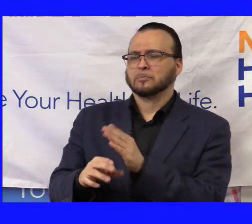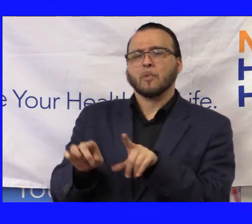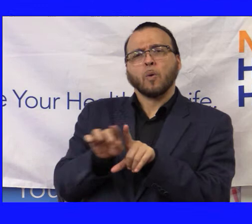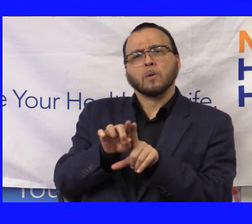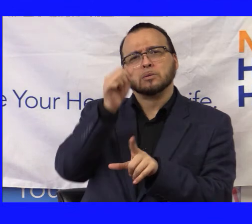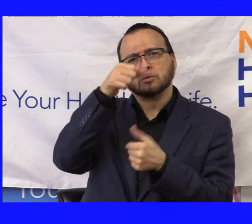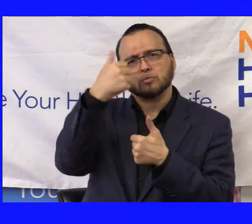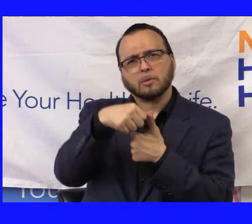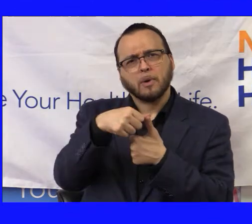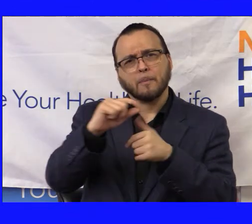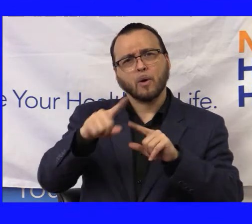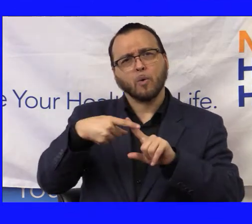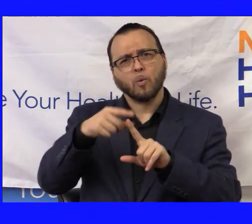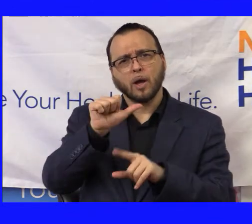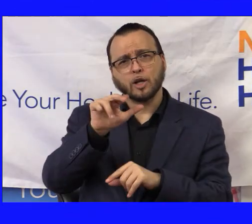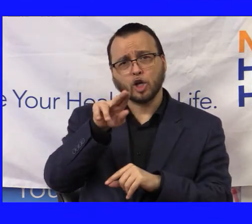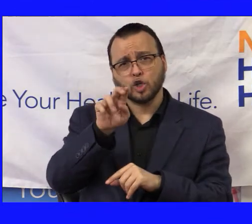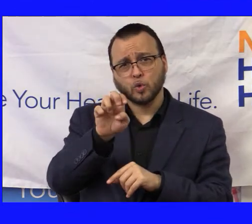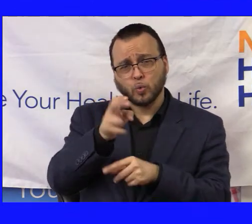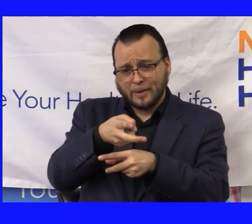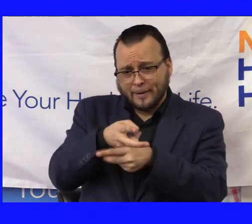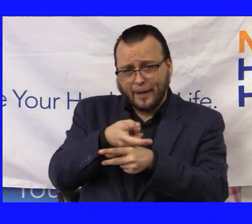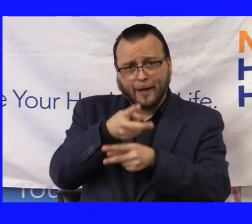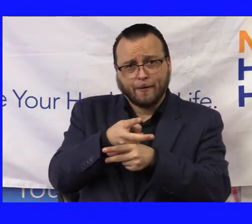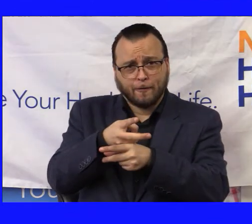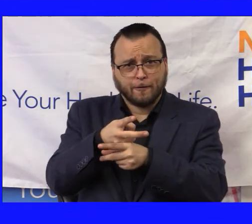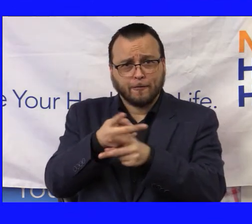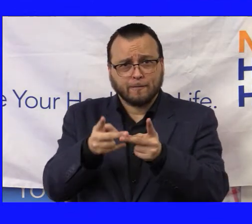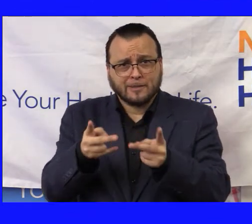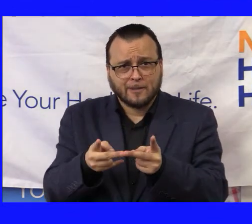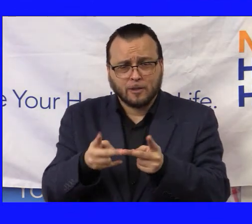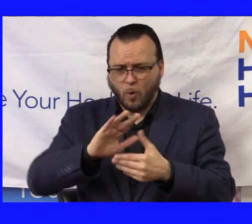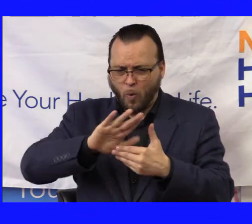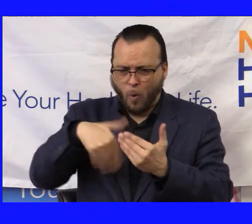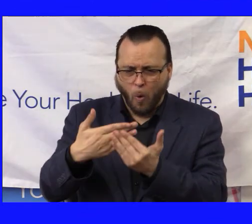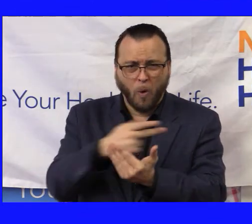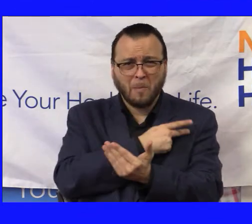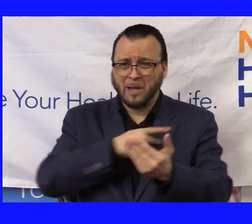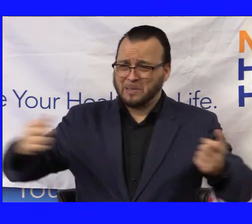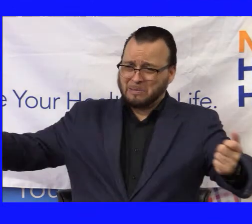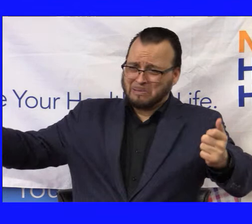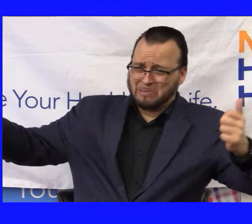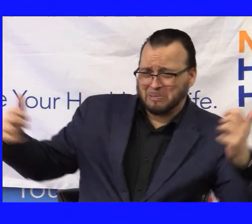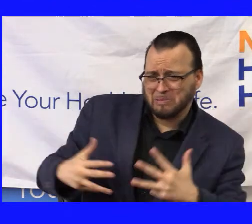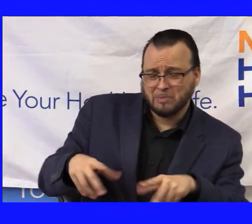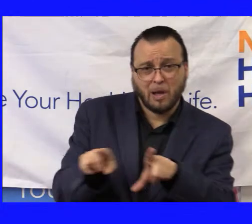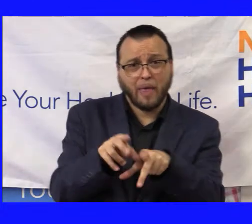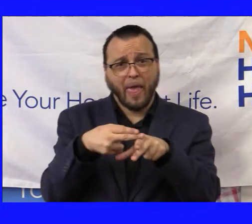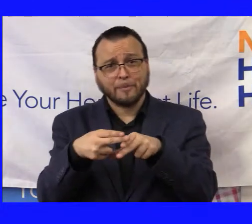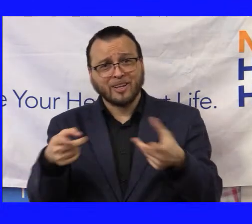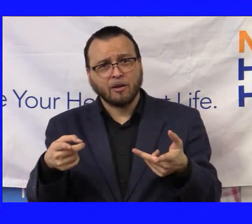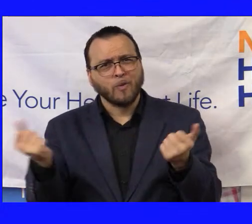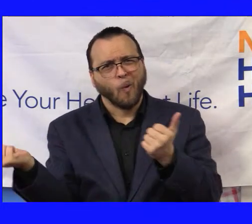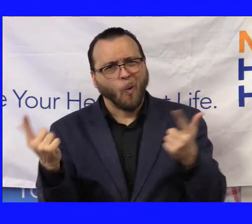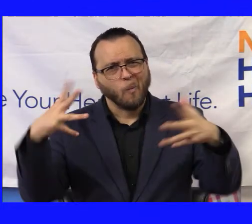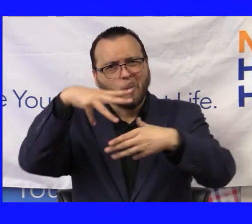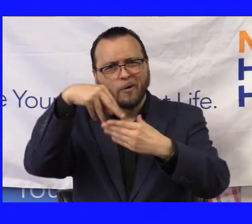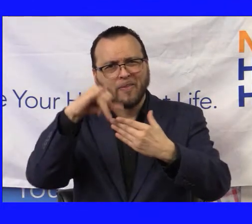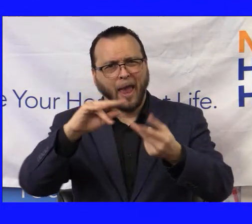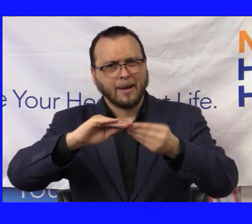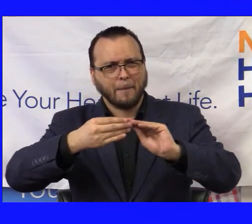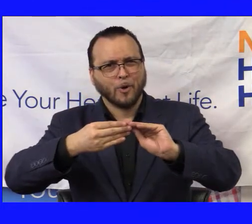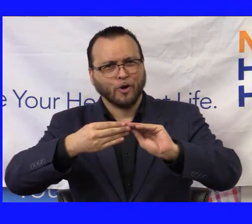care facility, that all of the patients that come to the acute care and the ambulatory are part of that number,